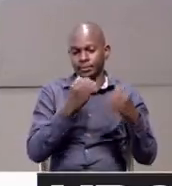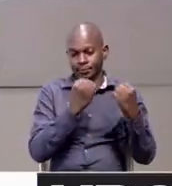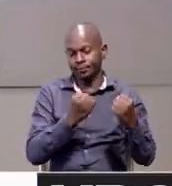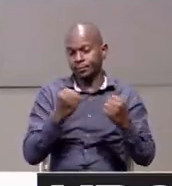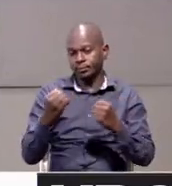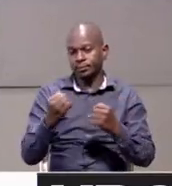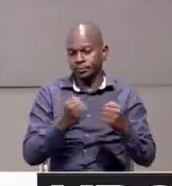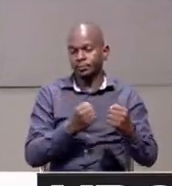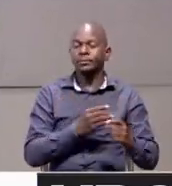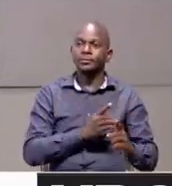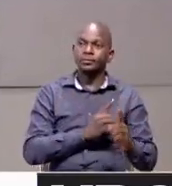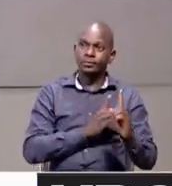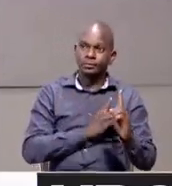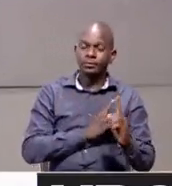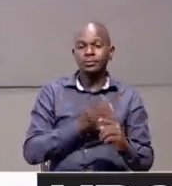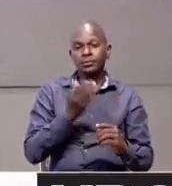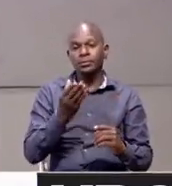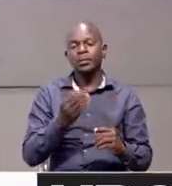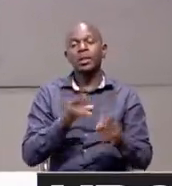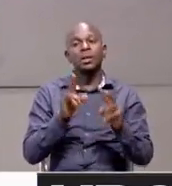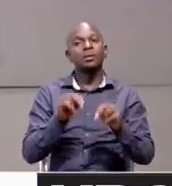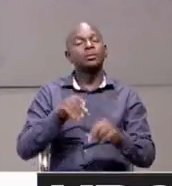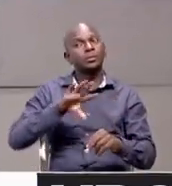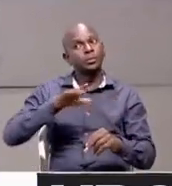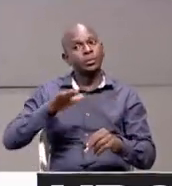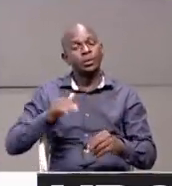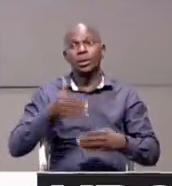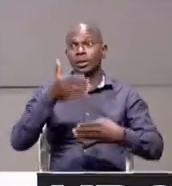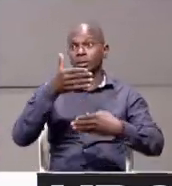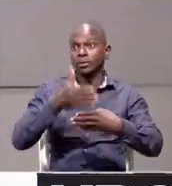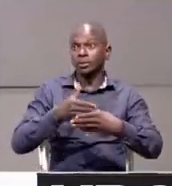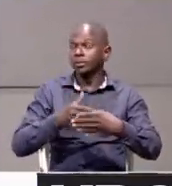our security forces are having. There is no water at the border point.